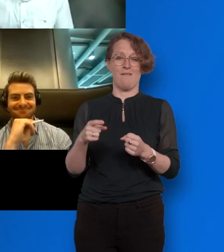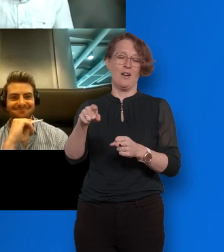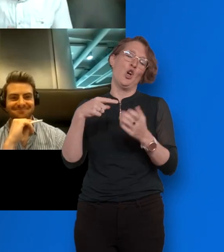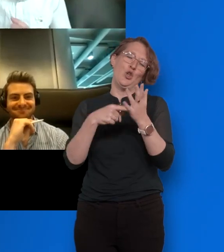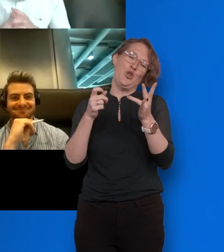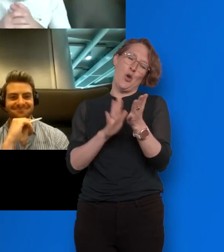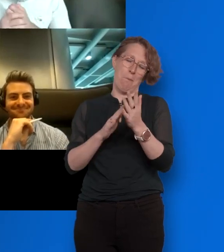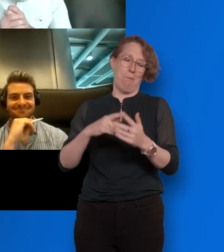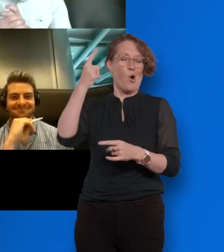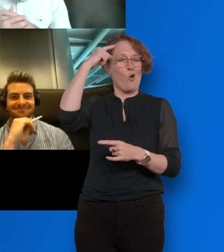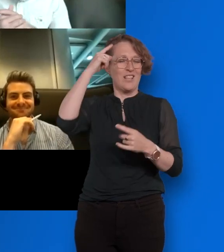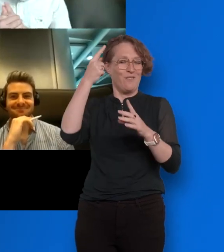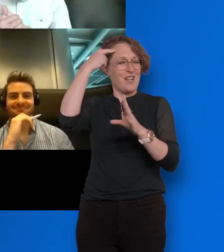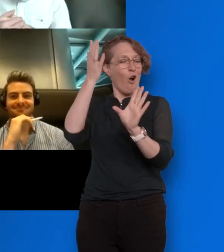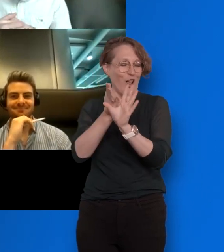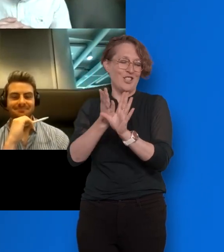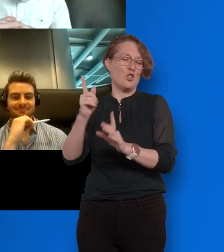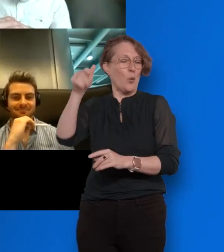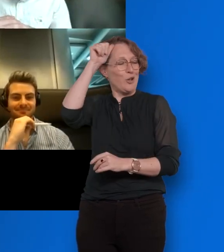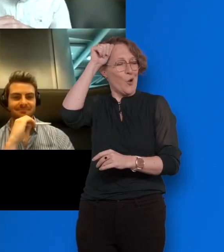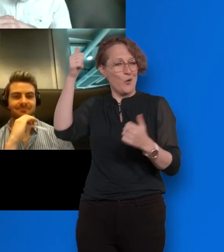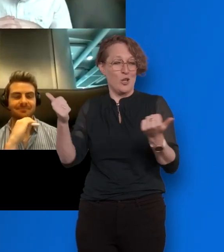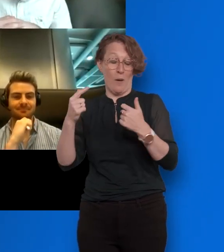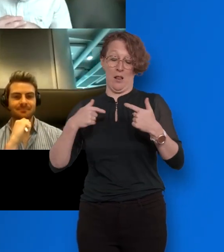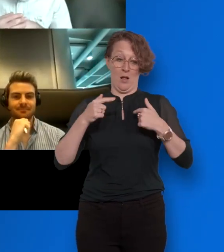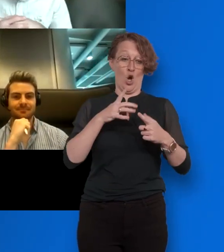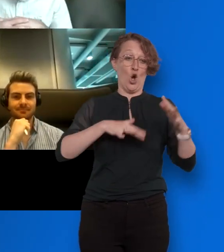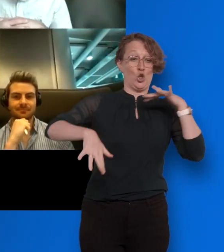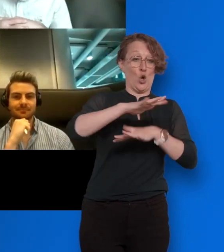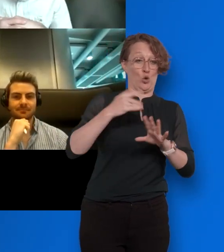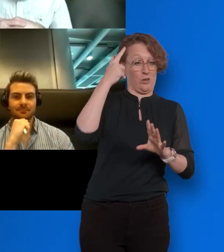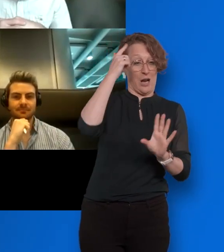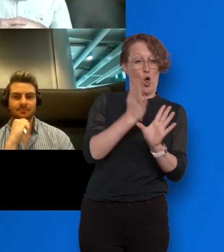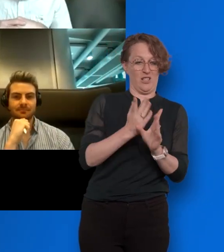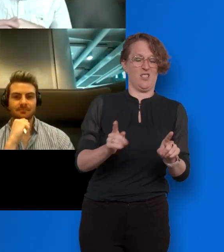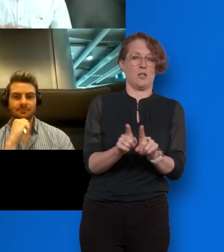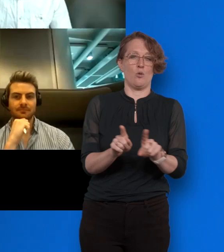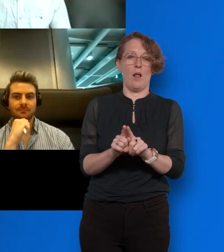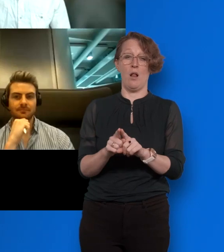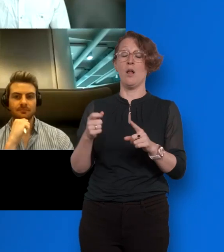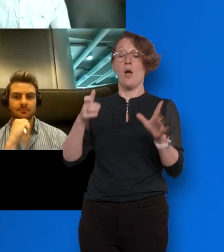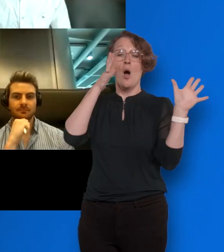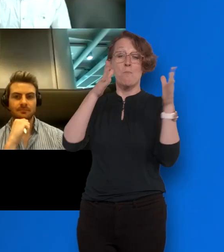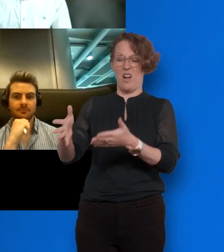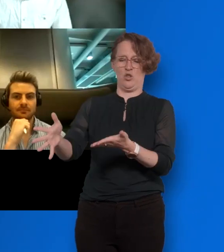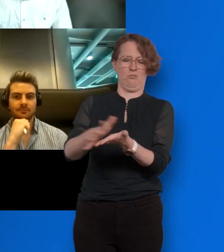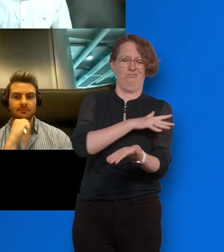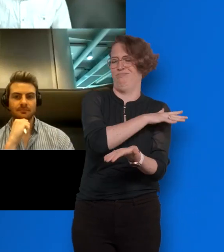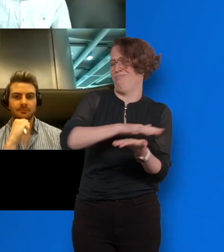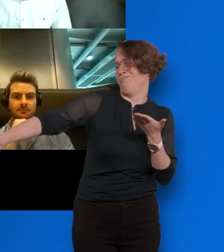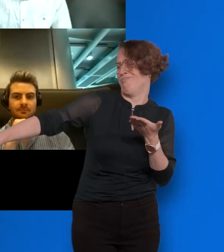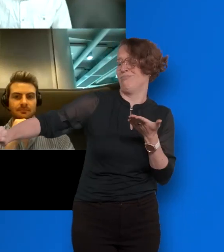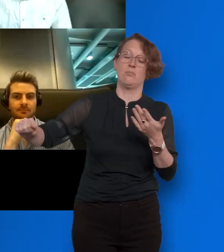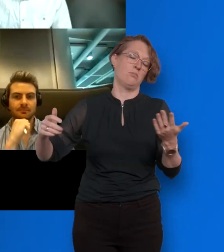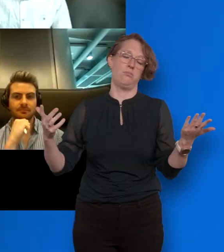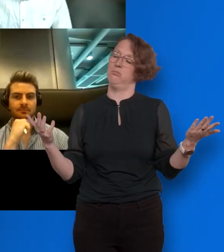as a cognitive psychologist, and as a social psychologist, I would add the lens, like erasing biased assessment